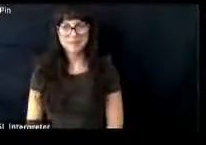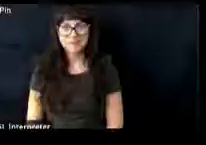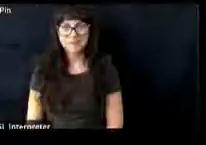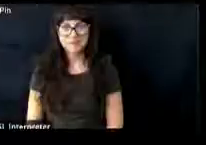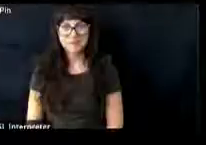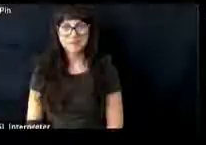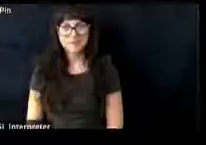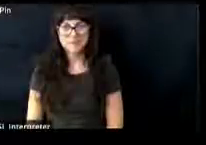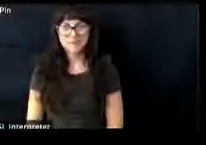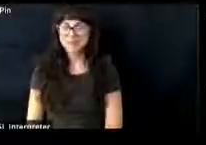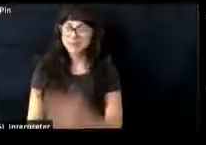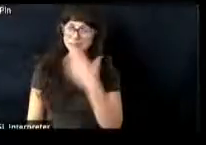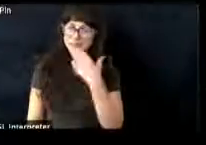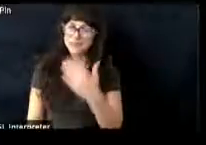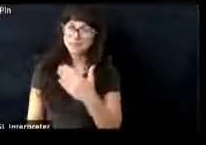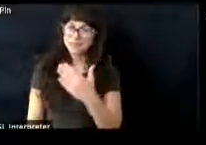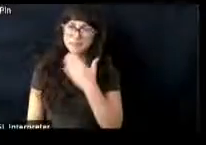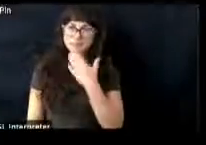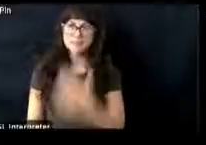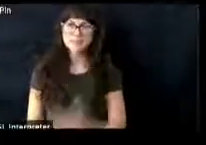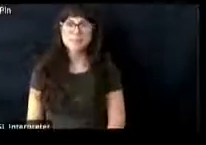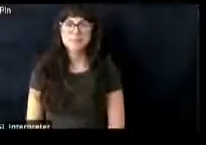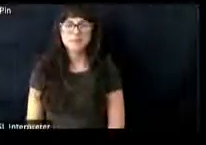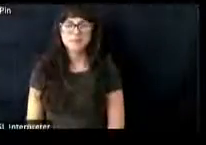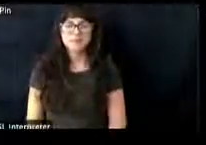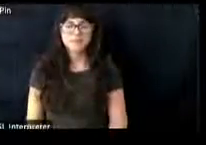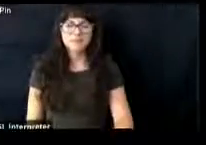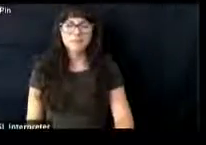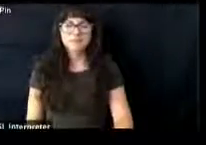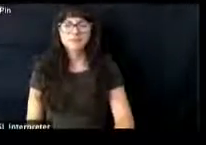Thank you. Thank you so much.